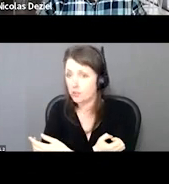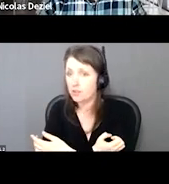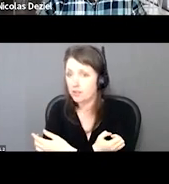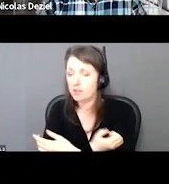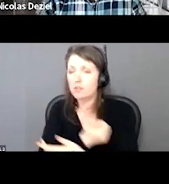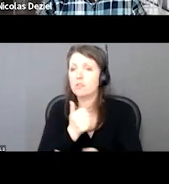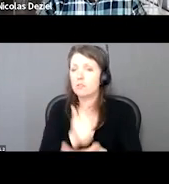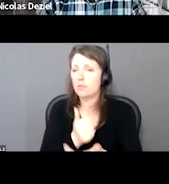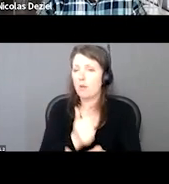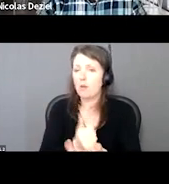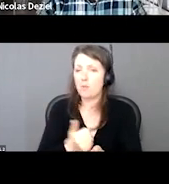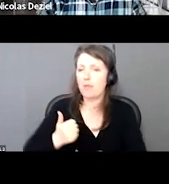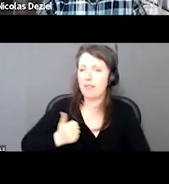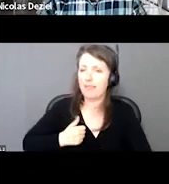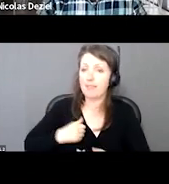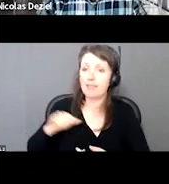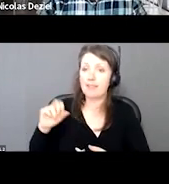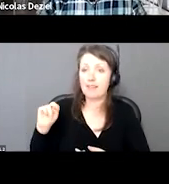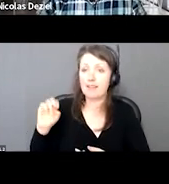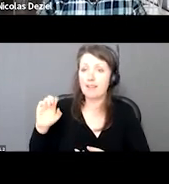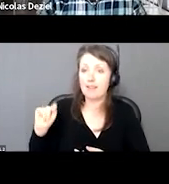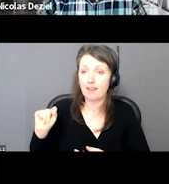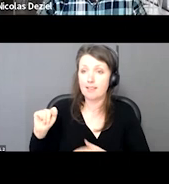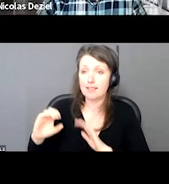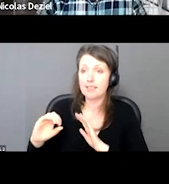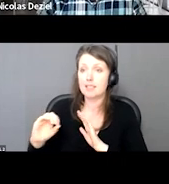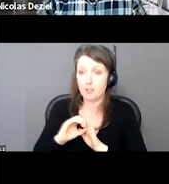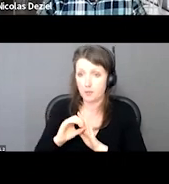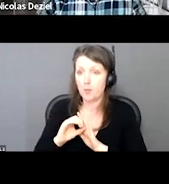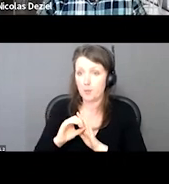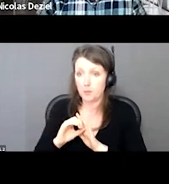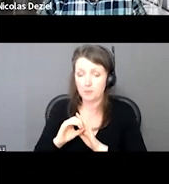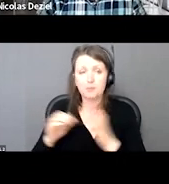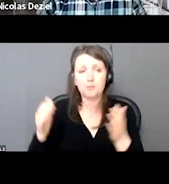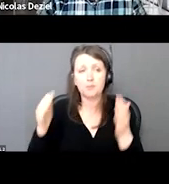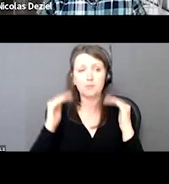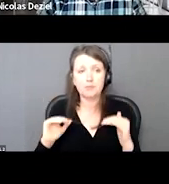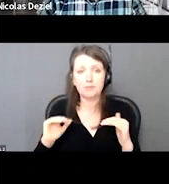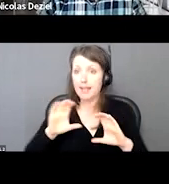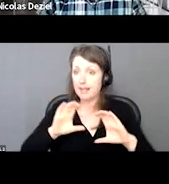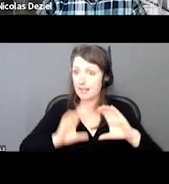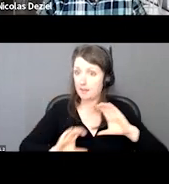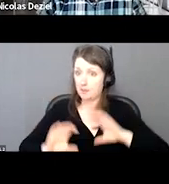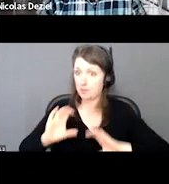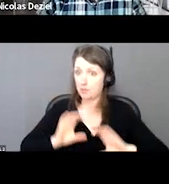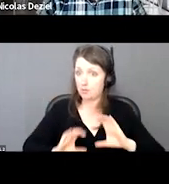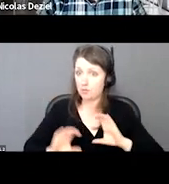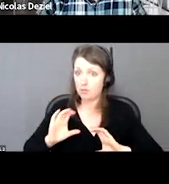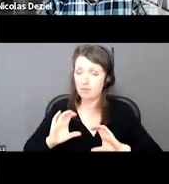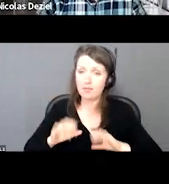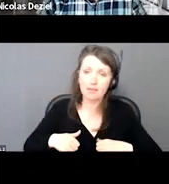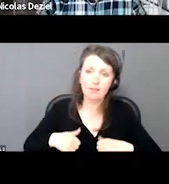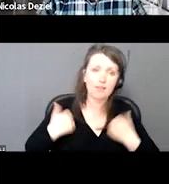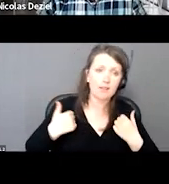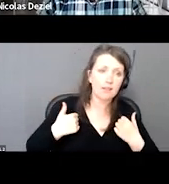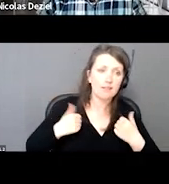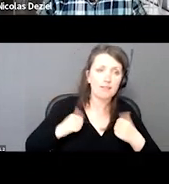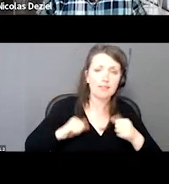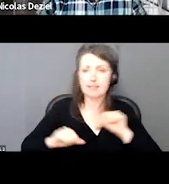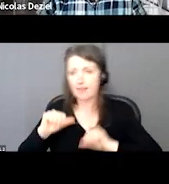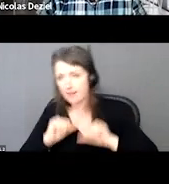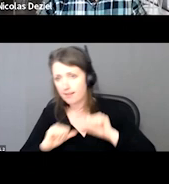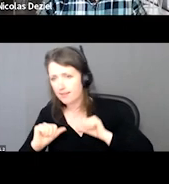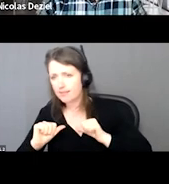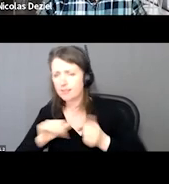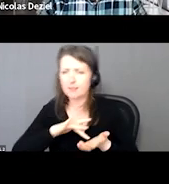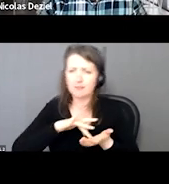zero transition. Chemistry, which includes a variety of life science technologies and